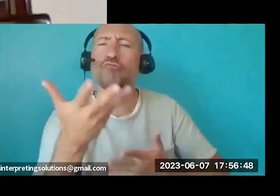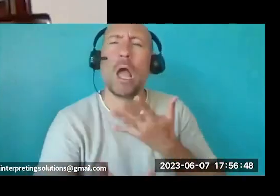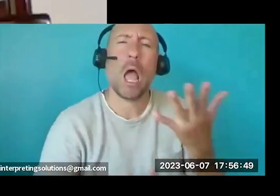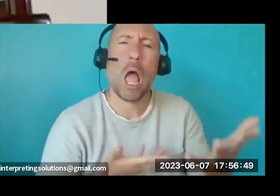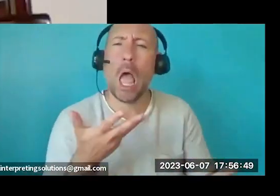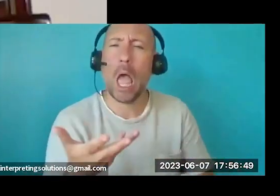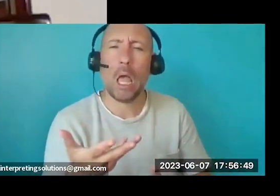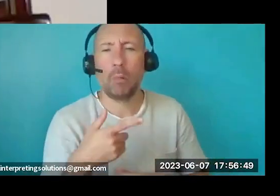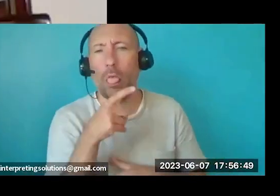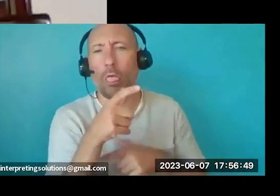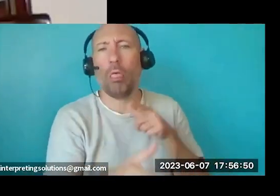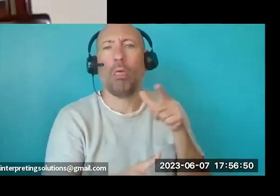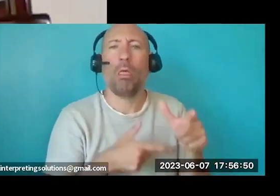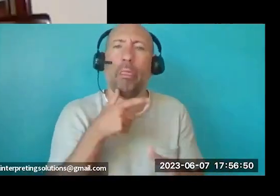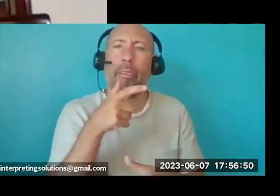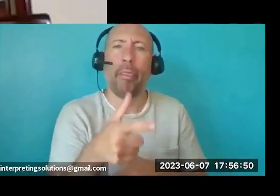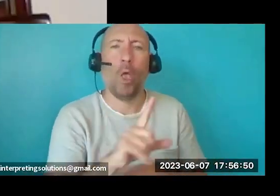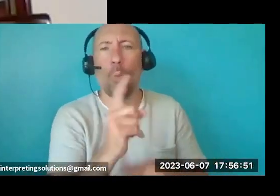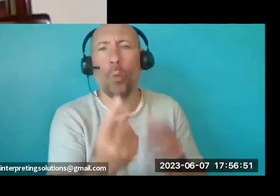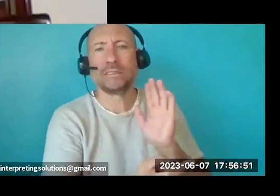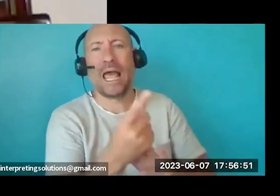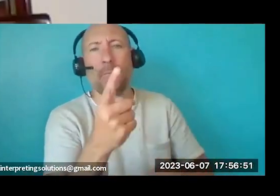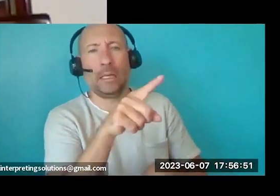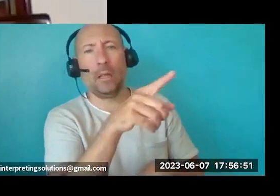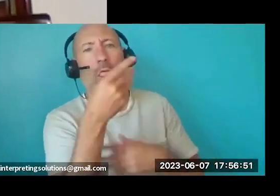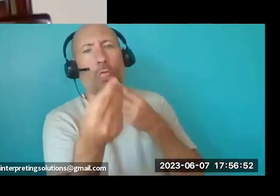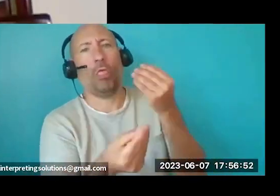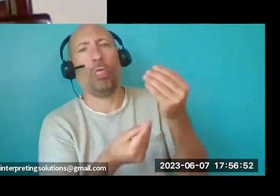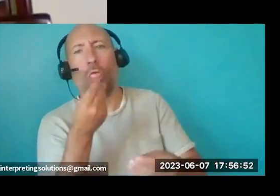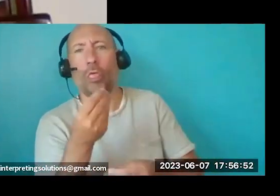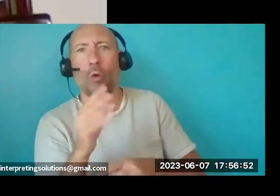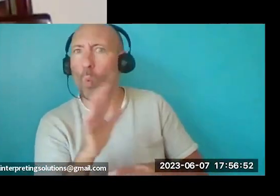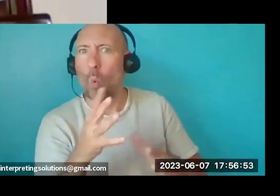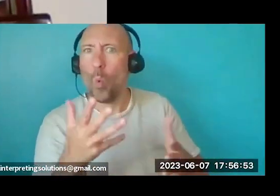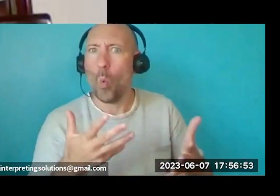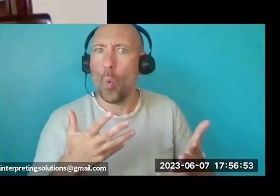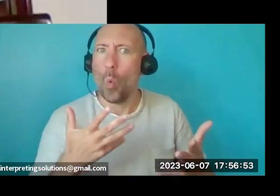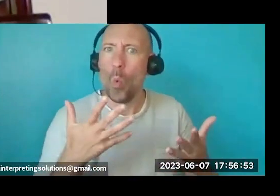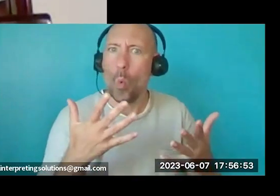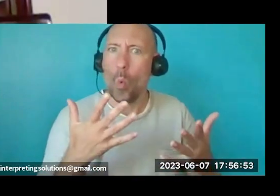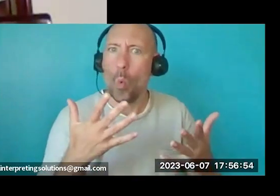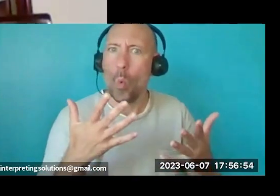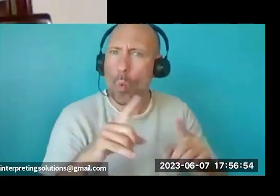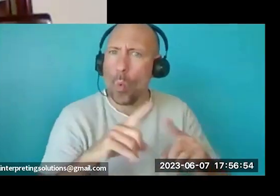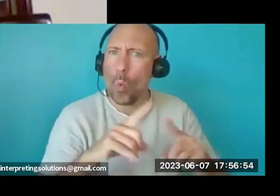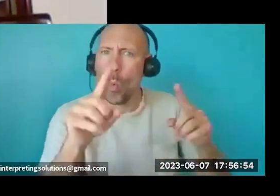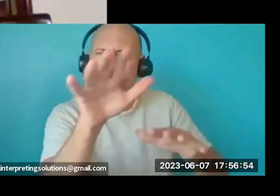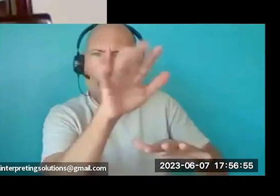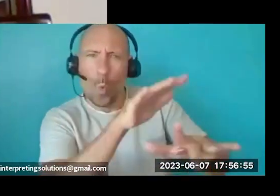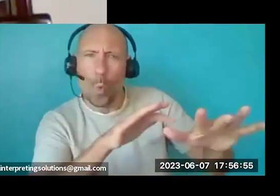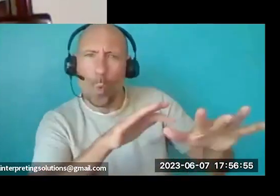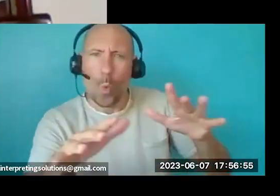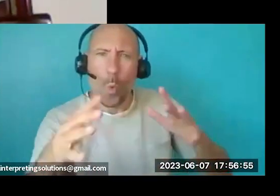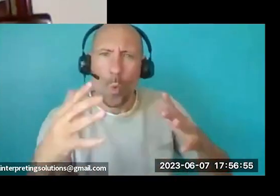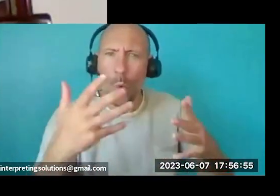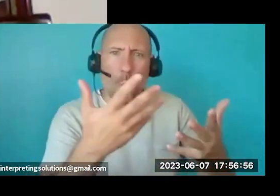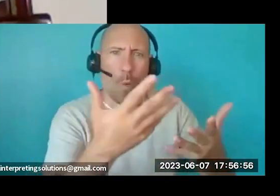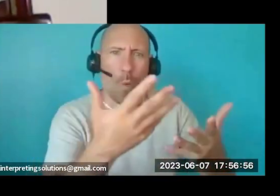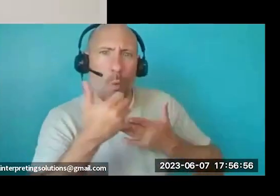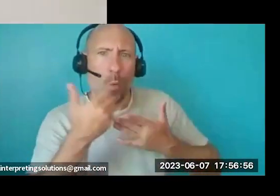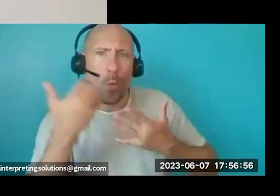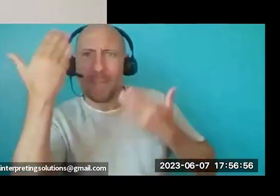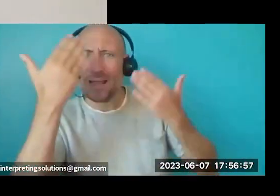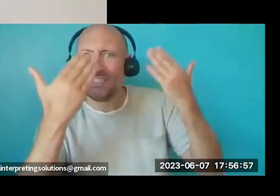were simply telling what is happening, but starting various layers of imagination.